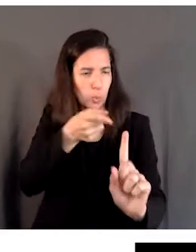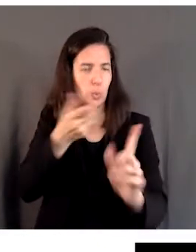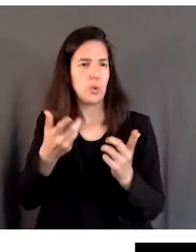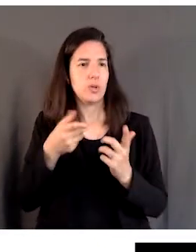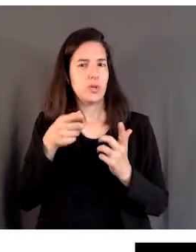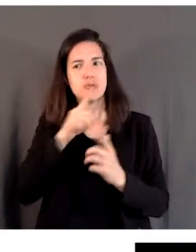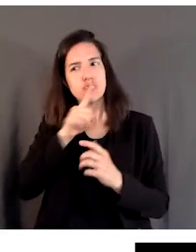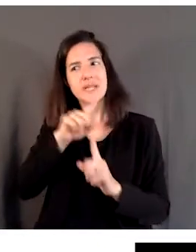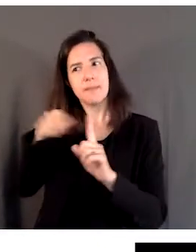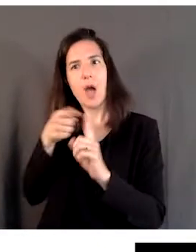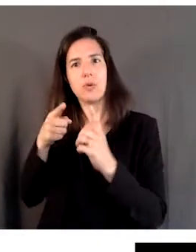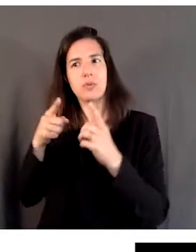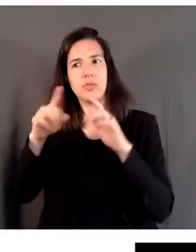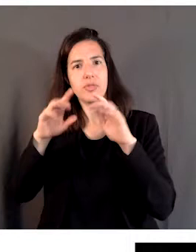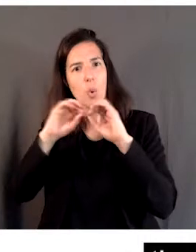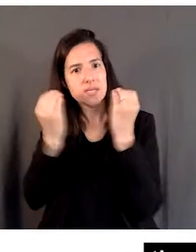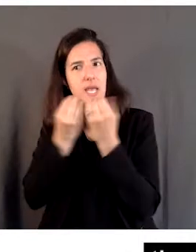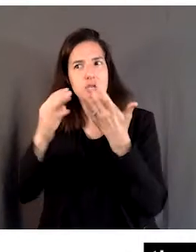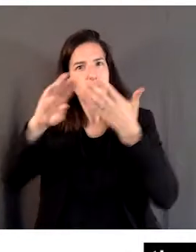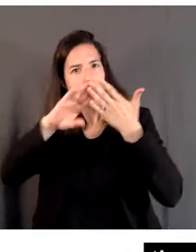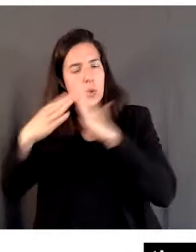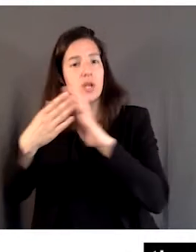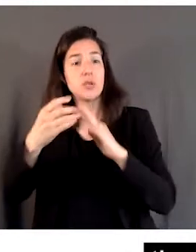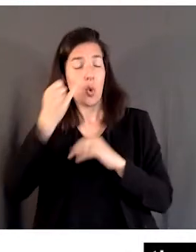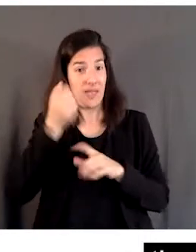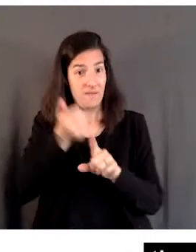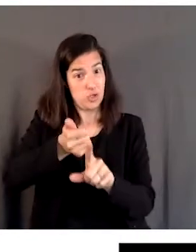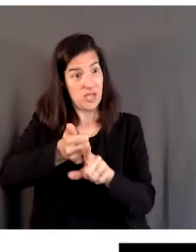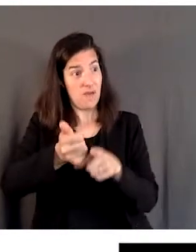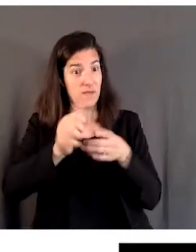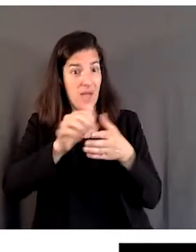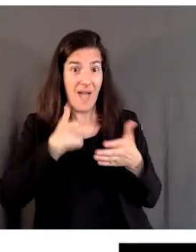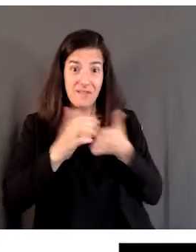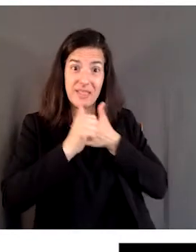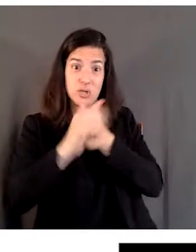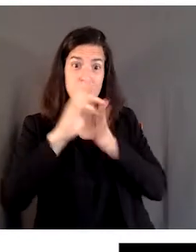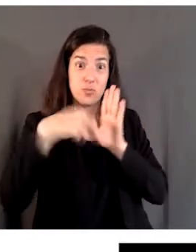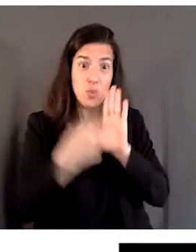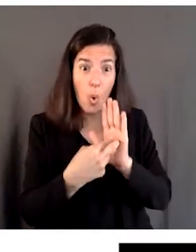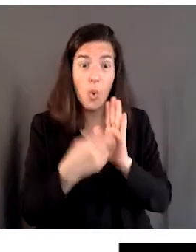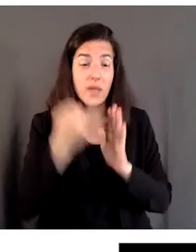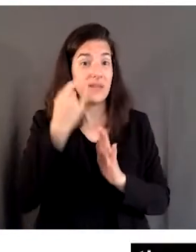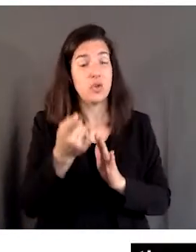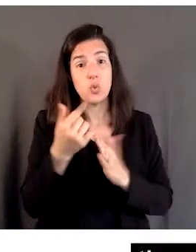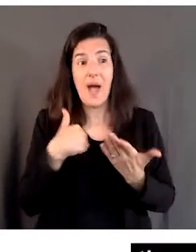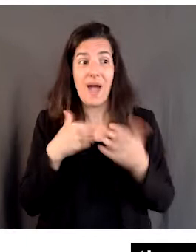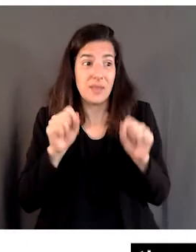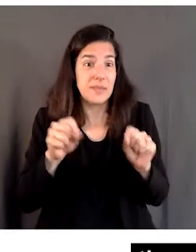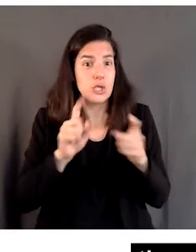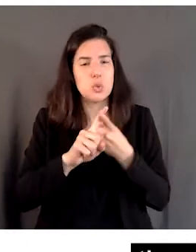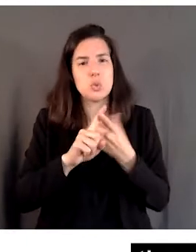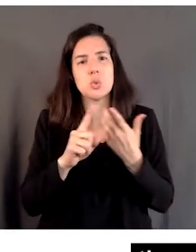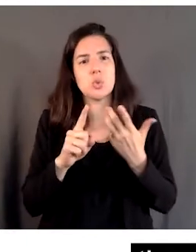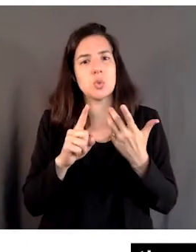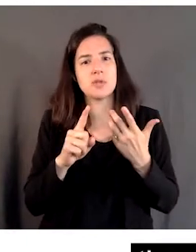community that you're serving. And so if you're the person in the leadership role, if you're the person who's at the helm that has the ability to